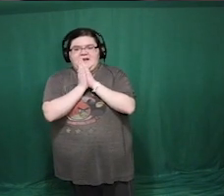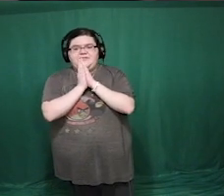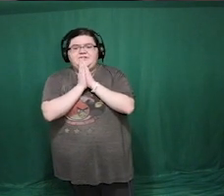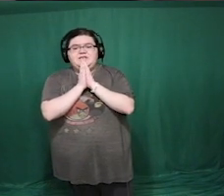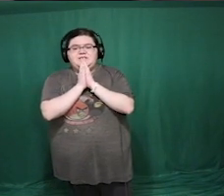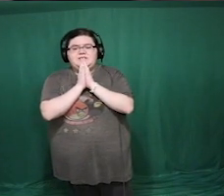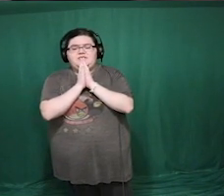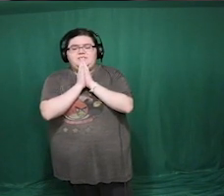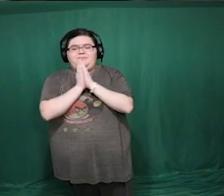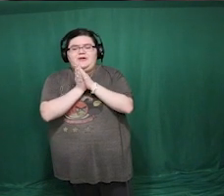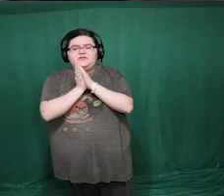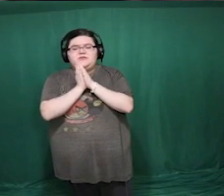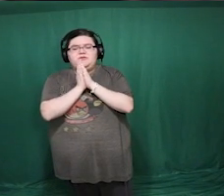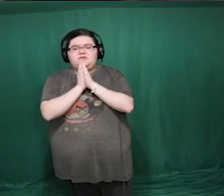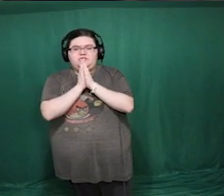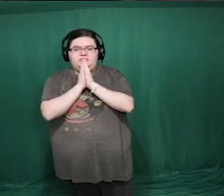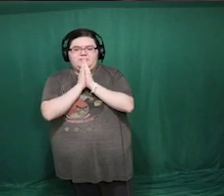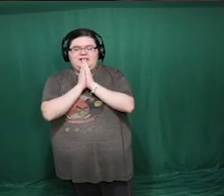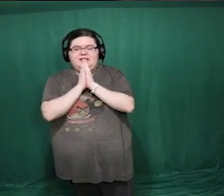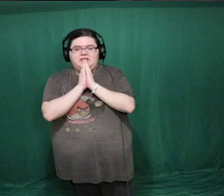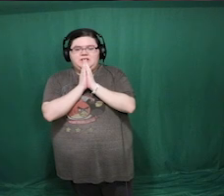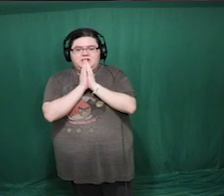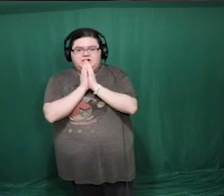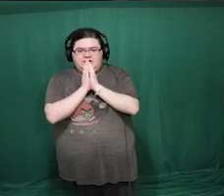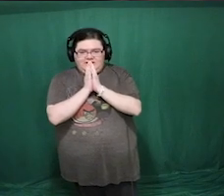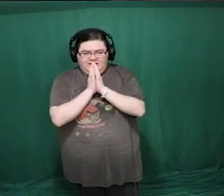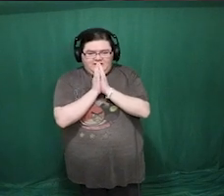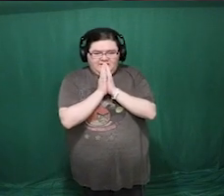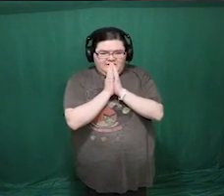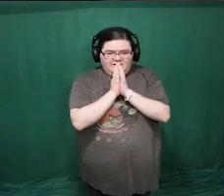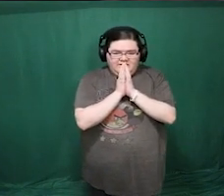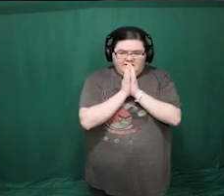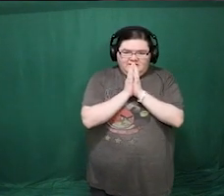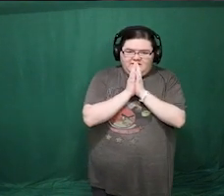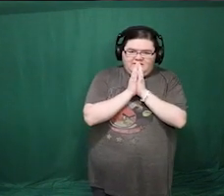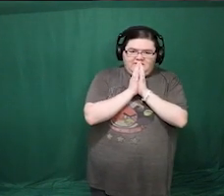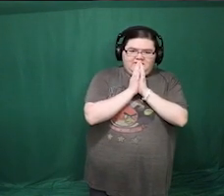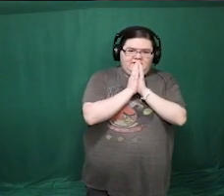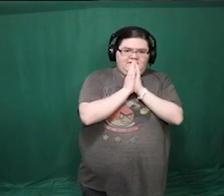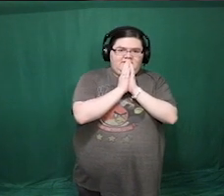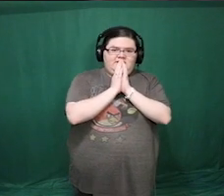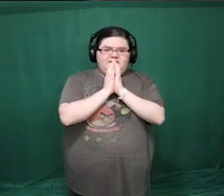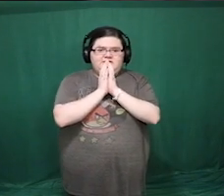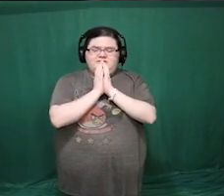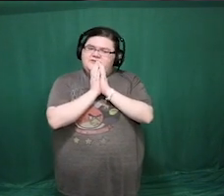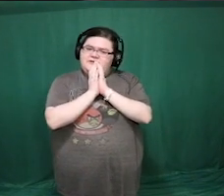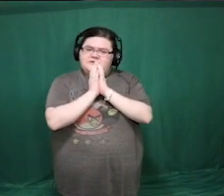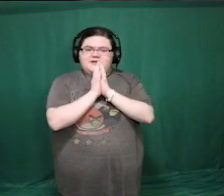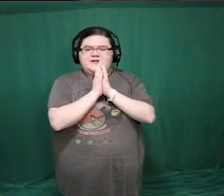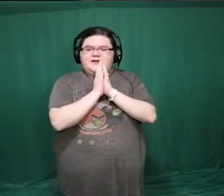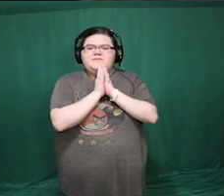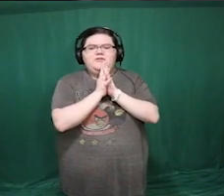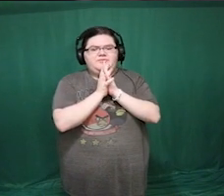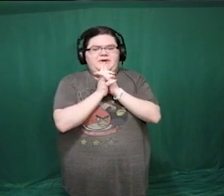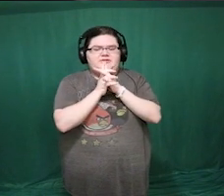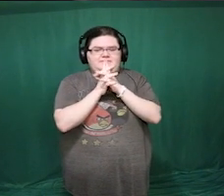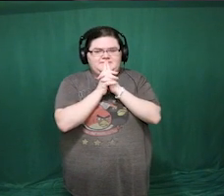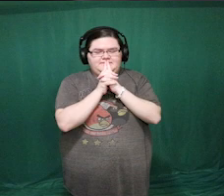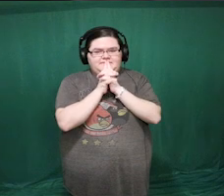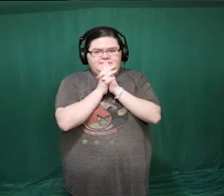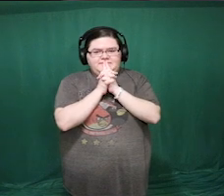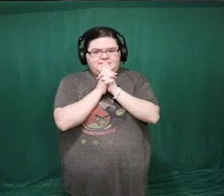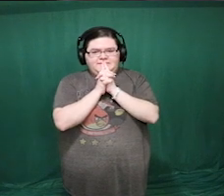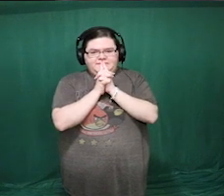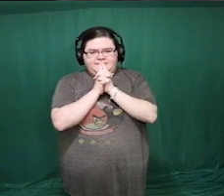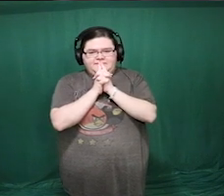Oh no. I think it's either Belgium or Germany. It's either Switzerland or Belgium. Okay, what should be Argentina now? I think I'm going to Belgium.